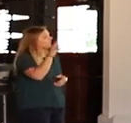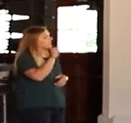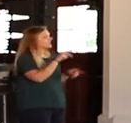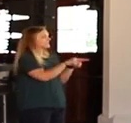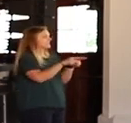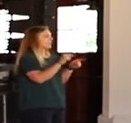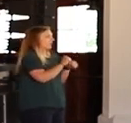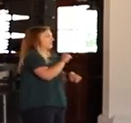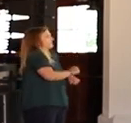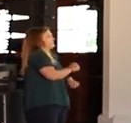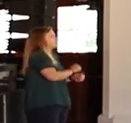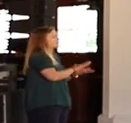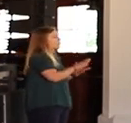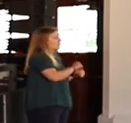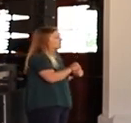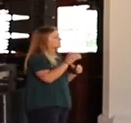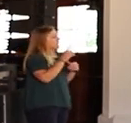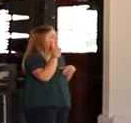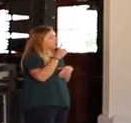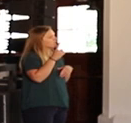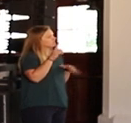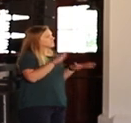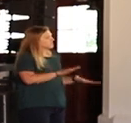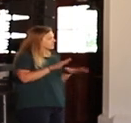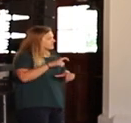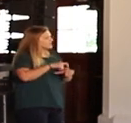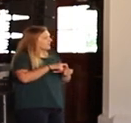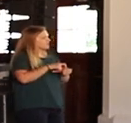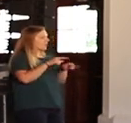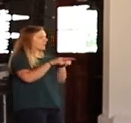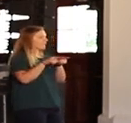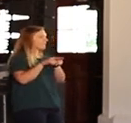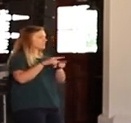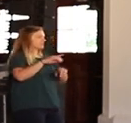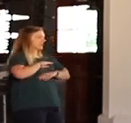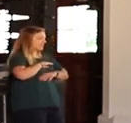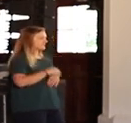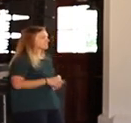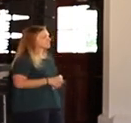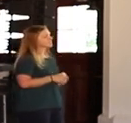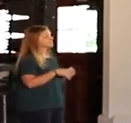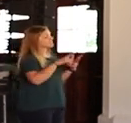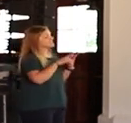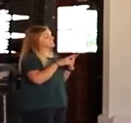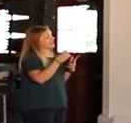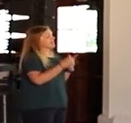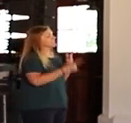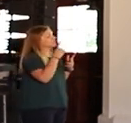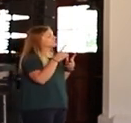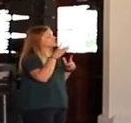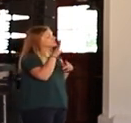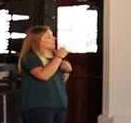just as you have to your labors. The in-between times, I think, are less satisfying both ways. Finally, I wanna say pursue what you